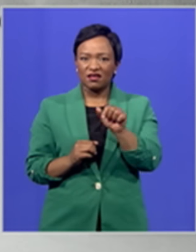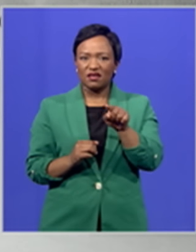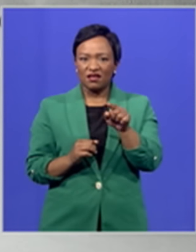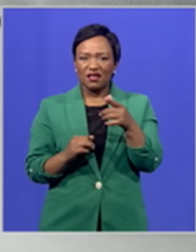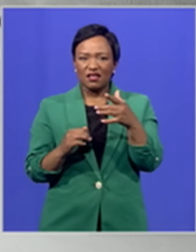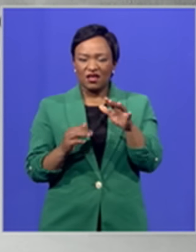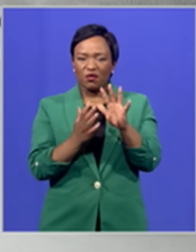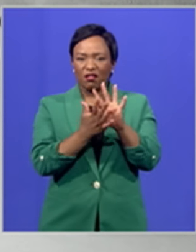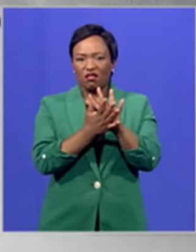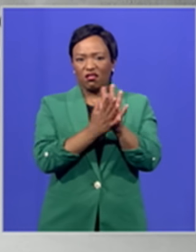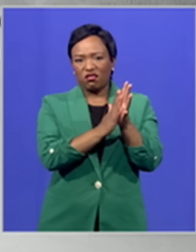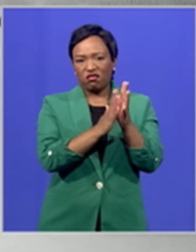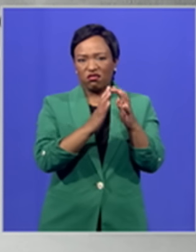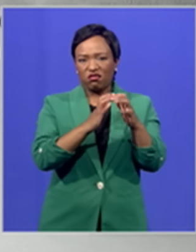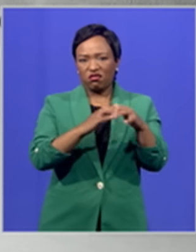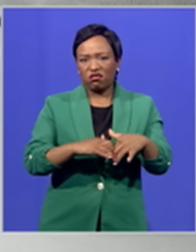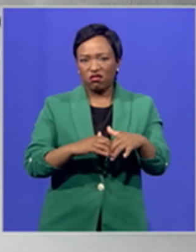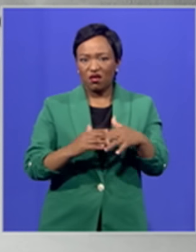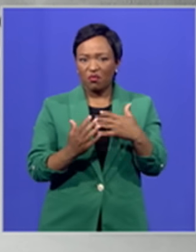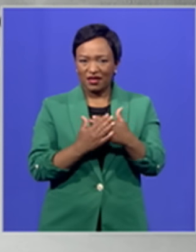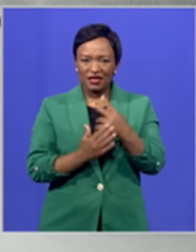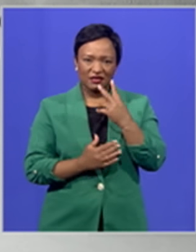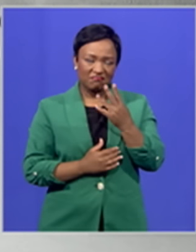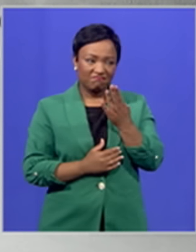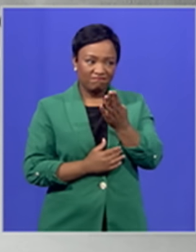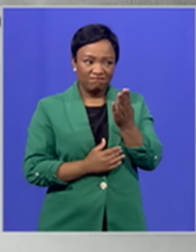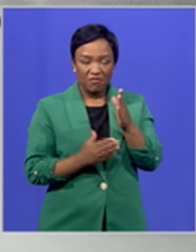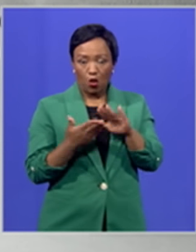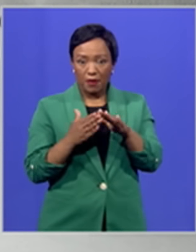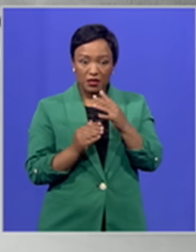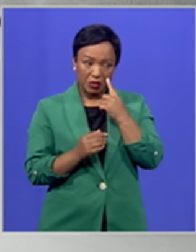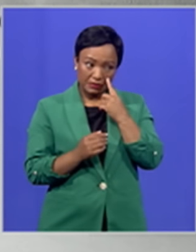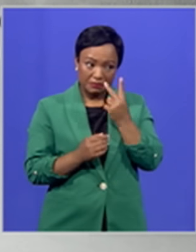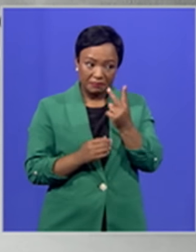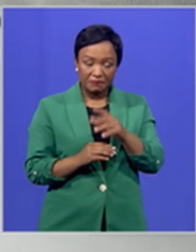go hlofatša ka mahlo re a bona re le badudi.